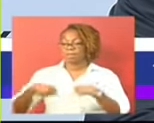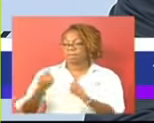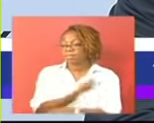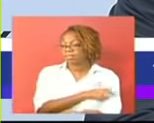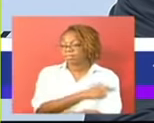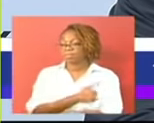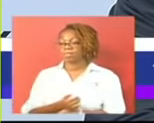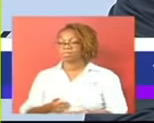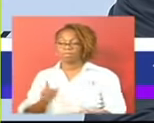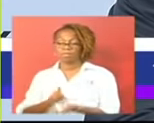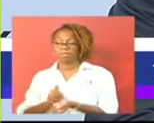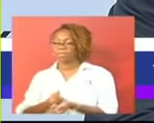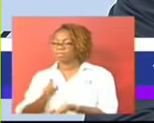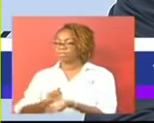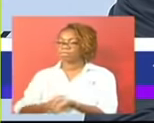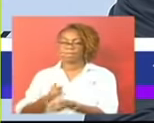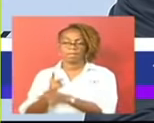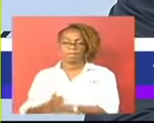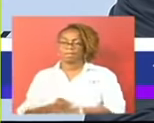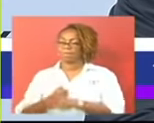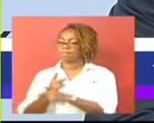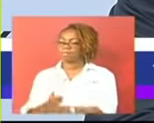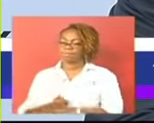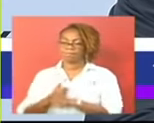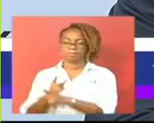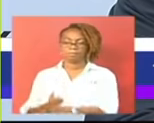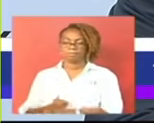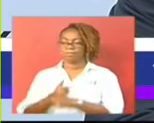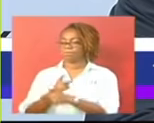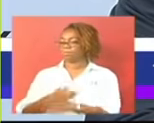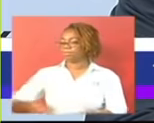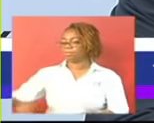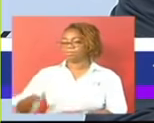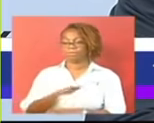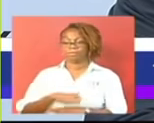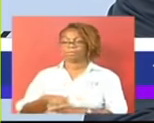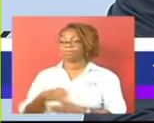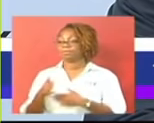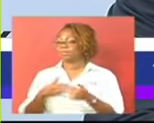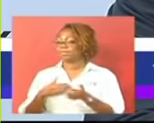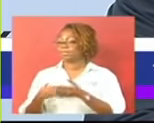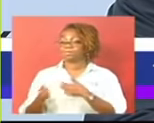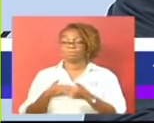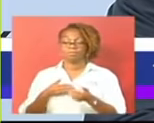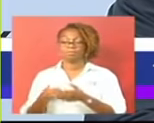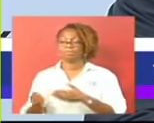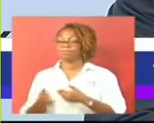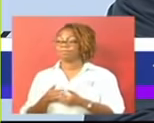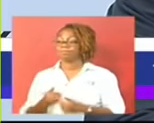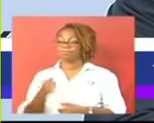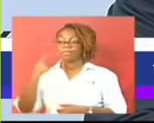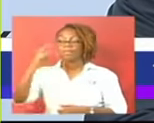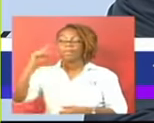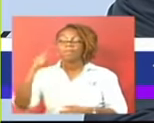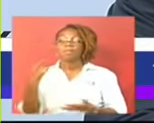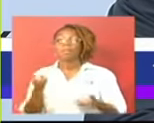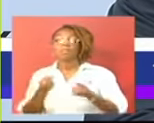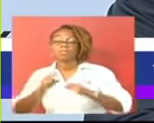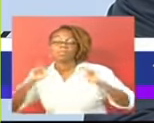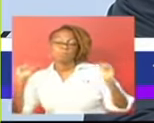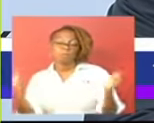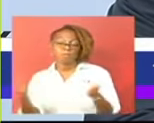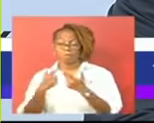that are available, and that care is provided across the board with the objective of having everyone leave the